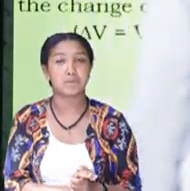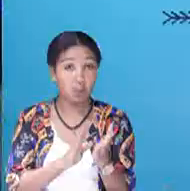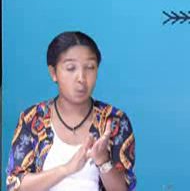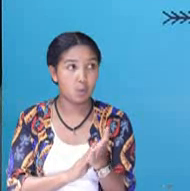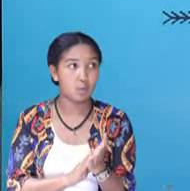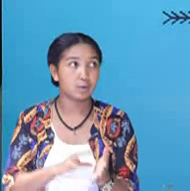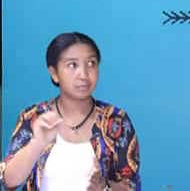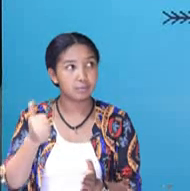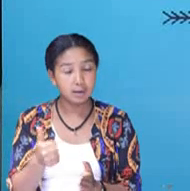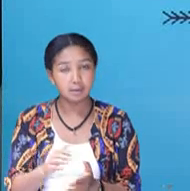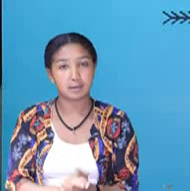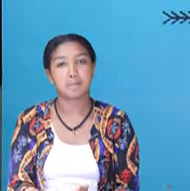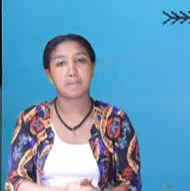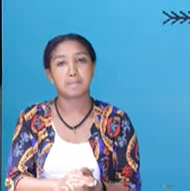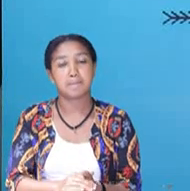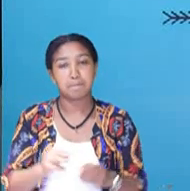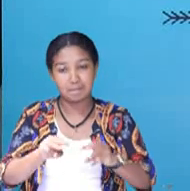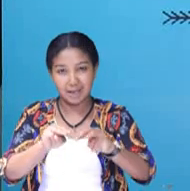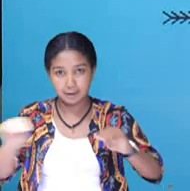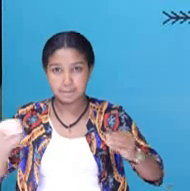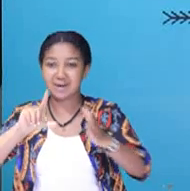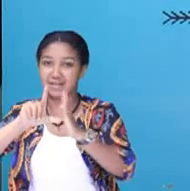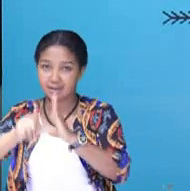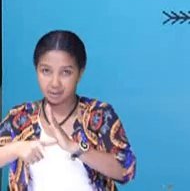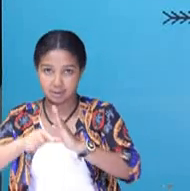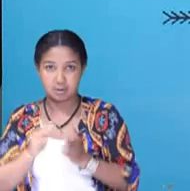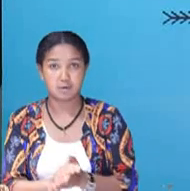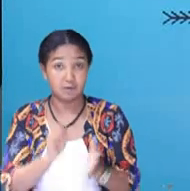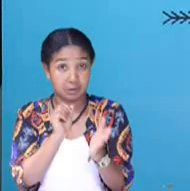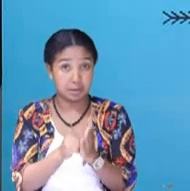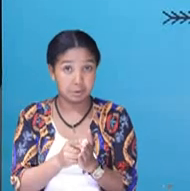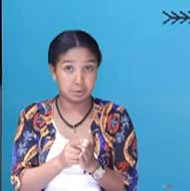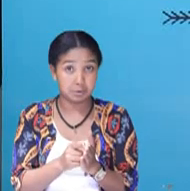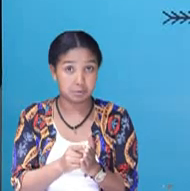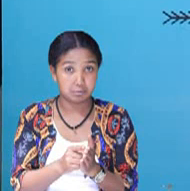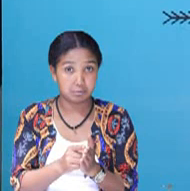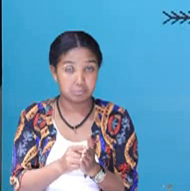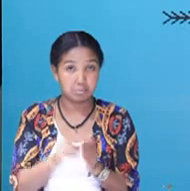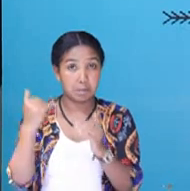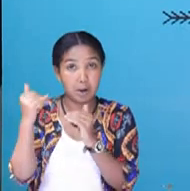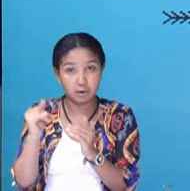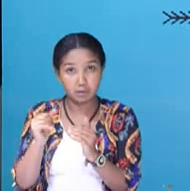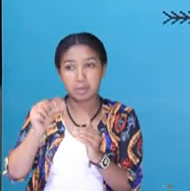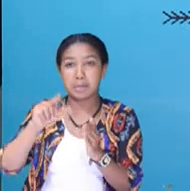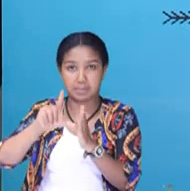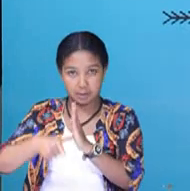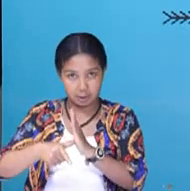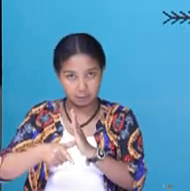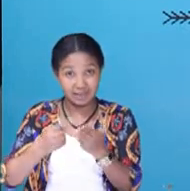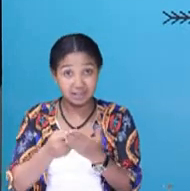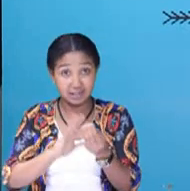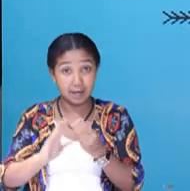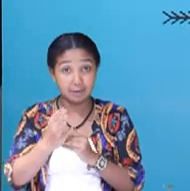per second, 10 meter per second. For example, let's take the magnitude to be 10 meter per second.